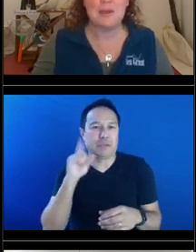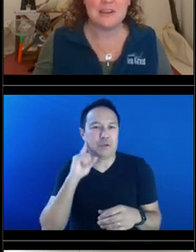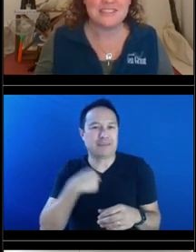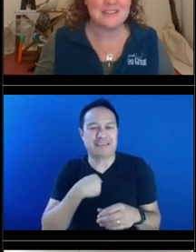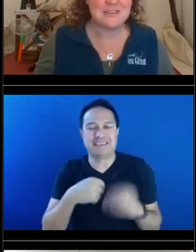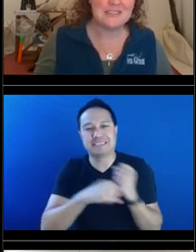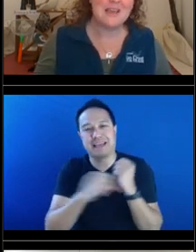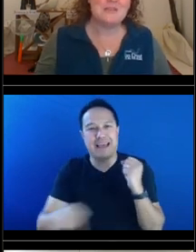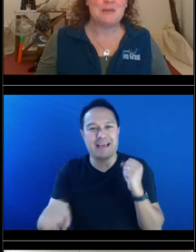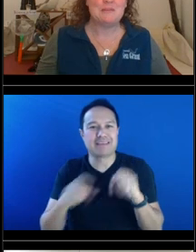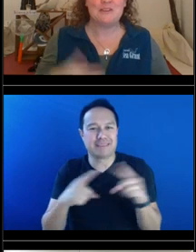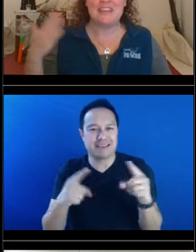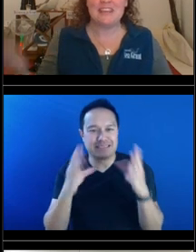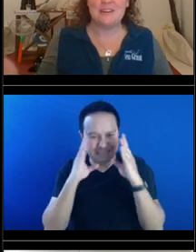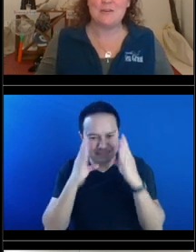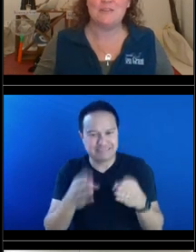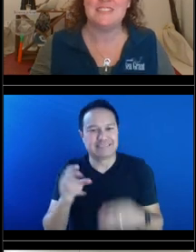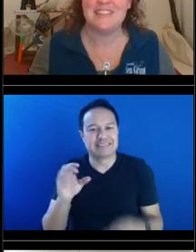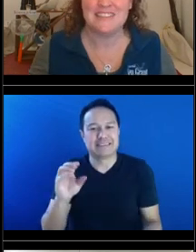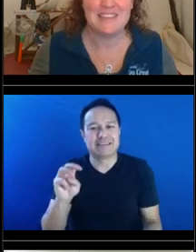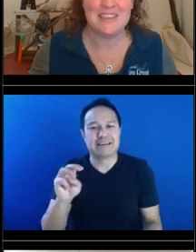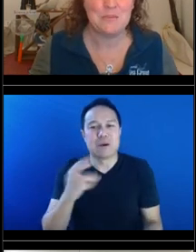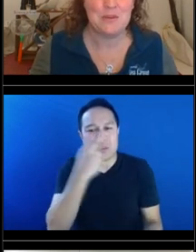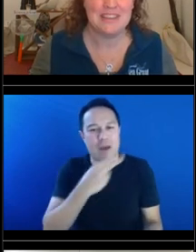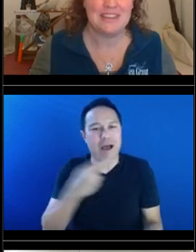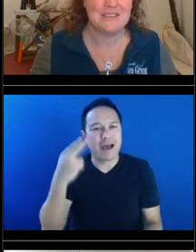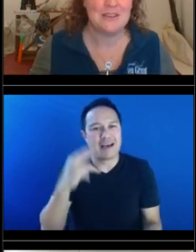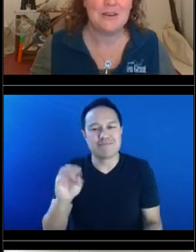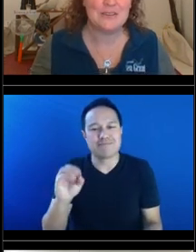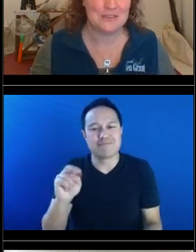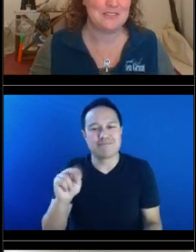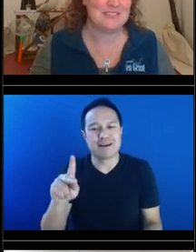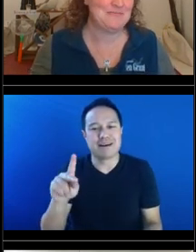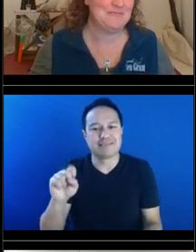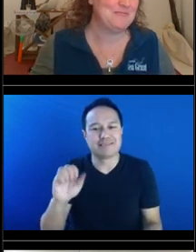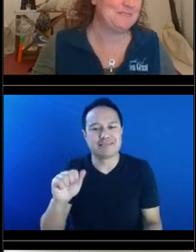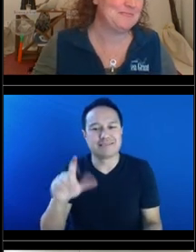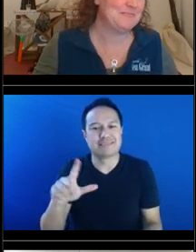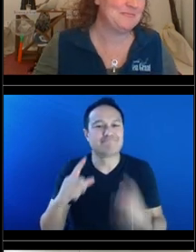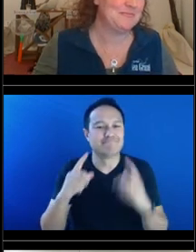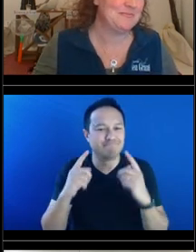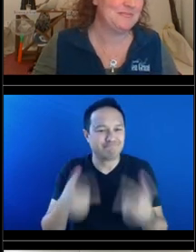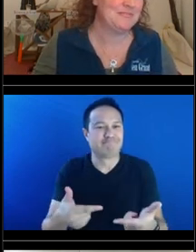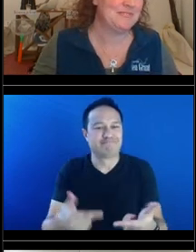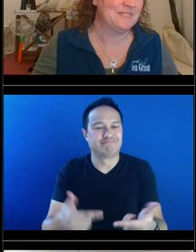about Hawaiian monk seals. So I'm going to hand it over to Stacy and Wendy. It's all yours.